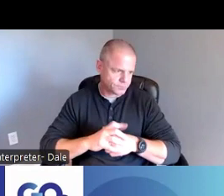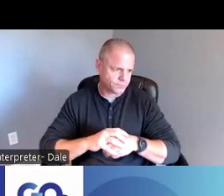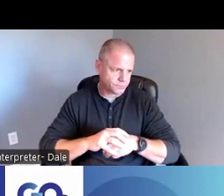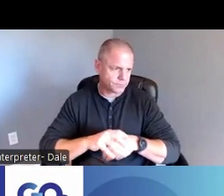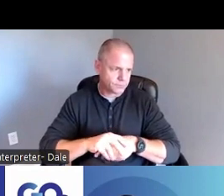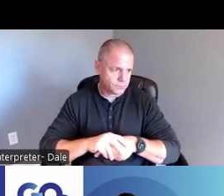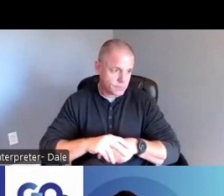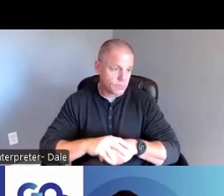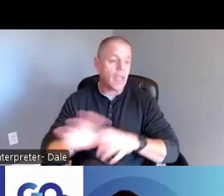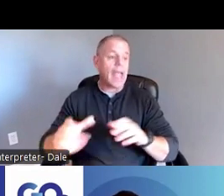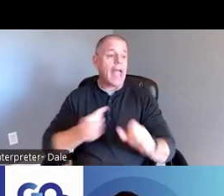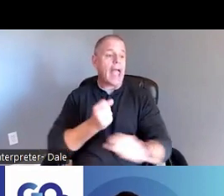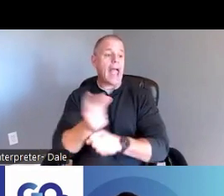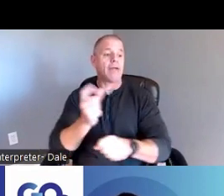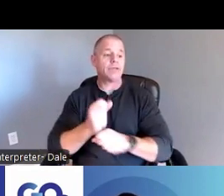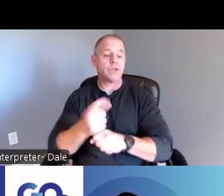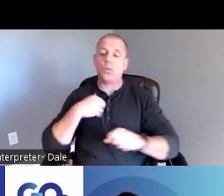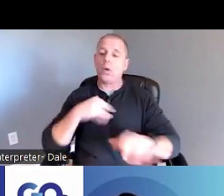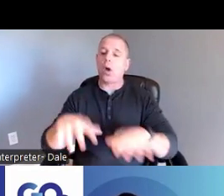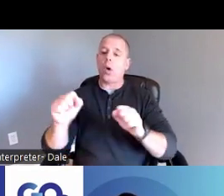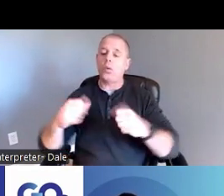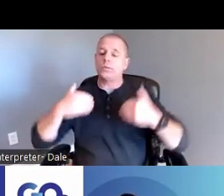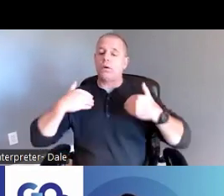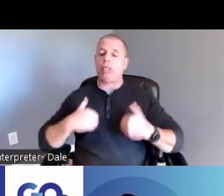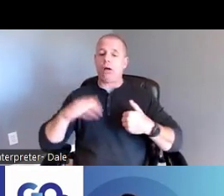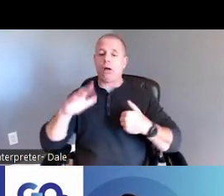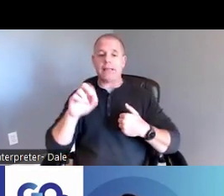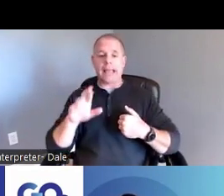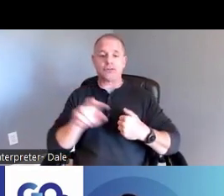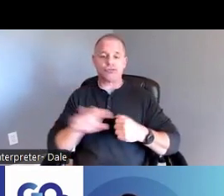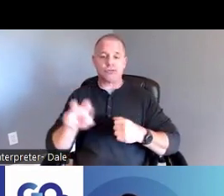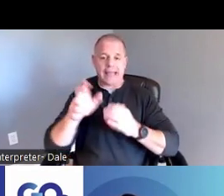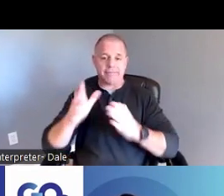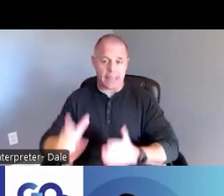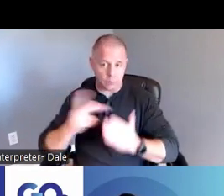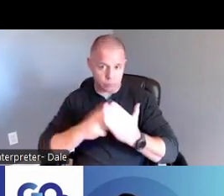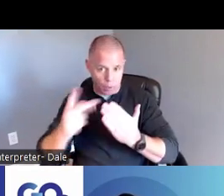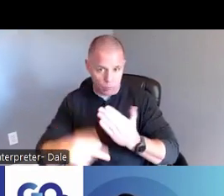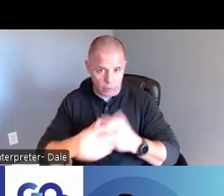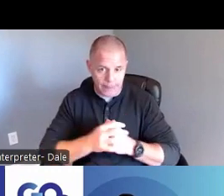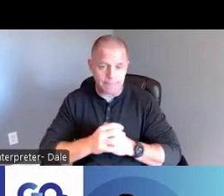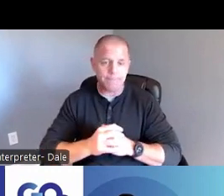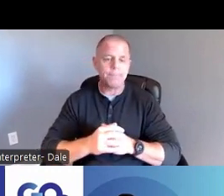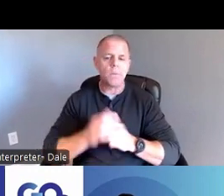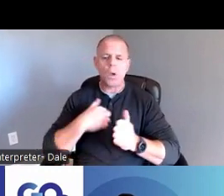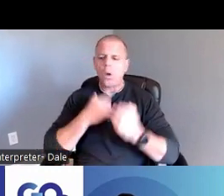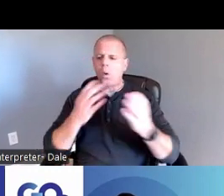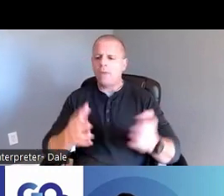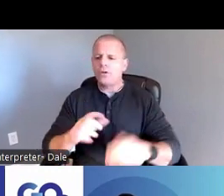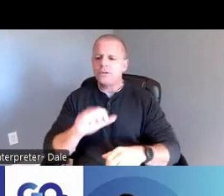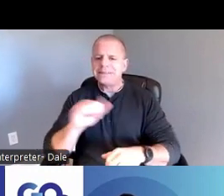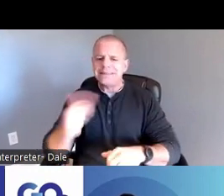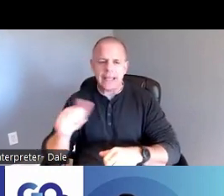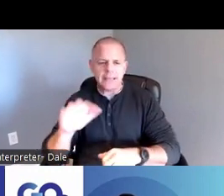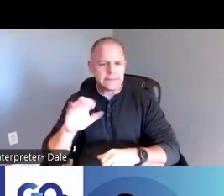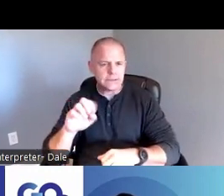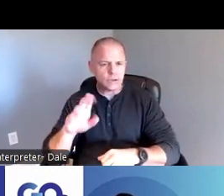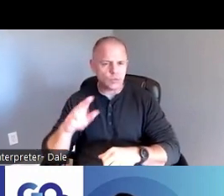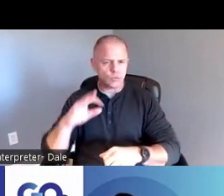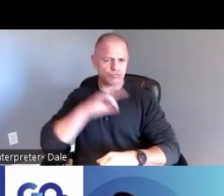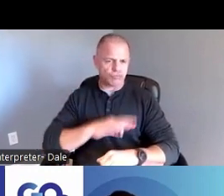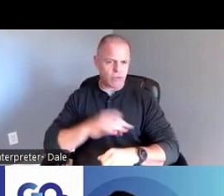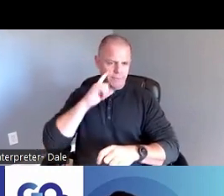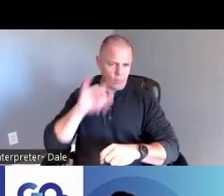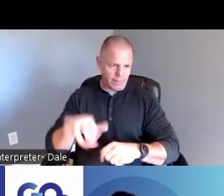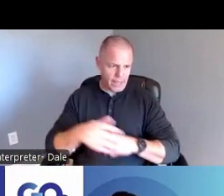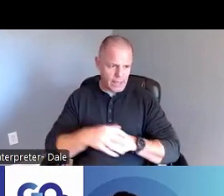Every year we host a lung cancer navigator program, and so we offer 10 CEU credits for that, and it's